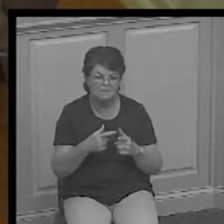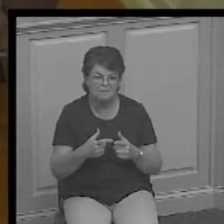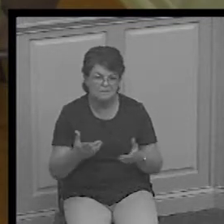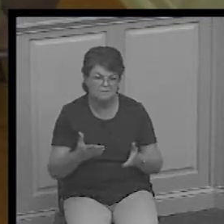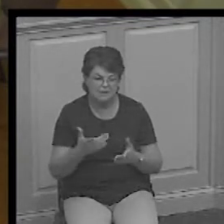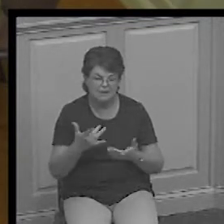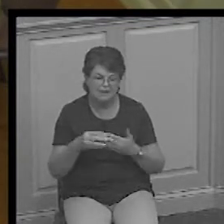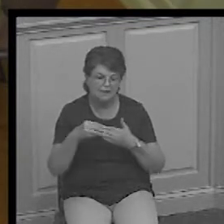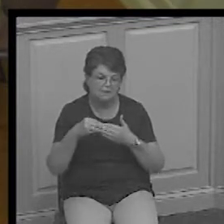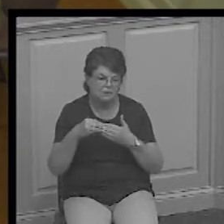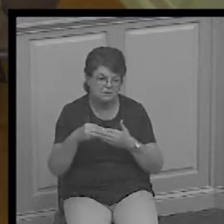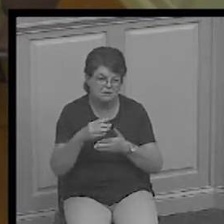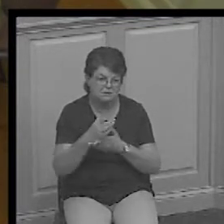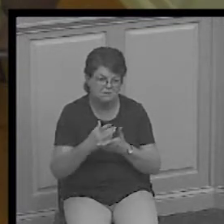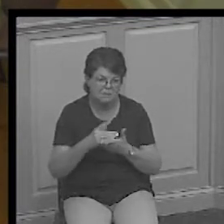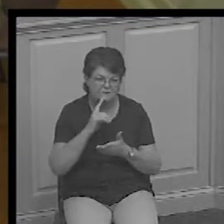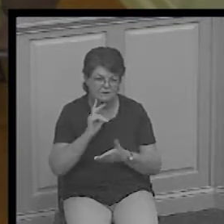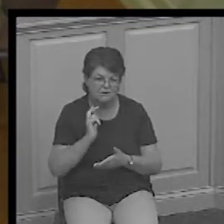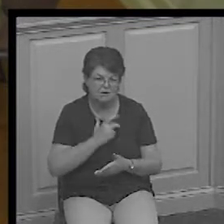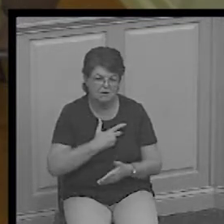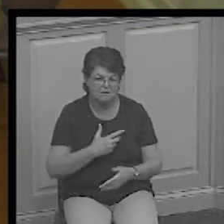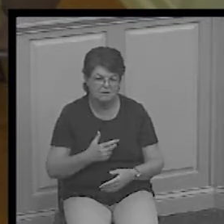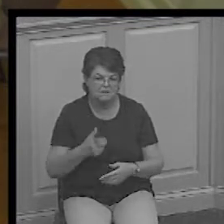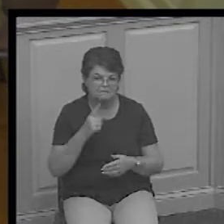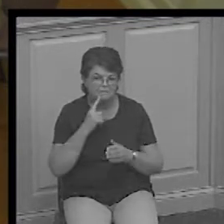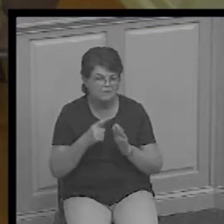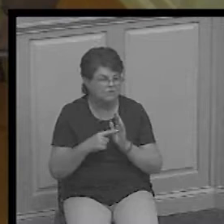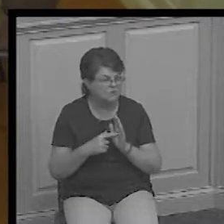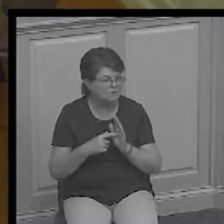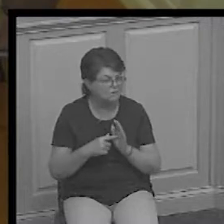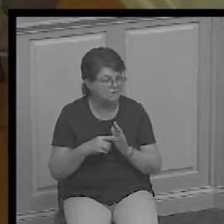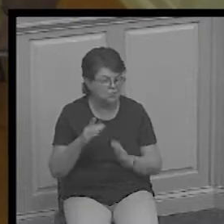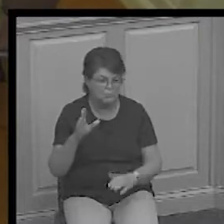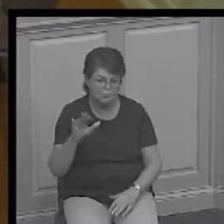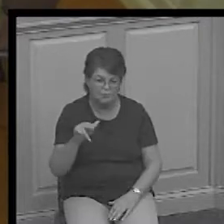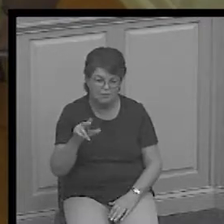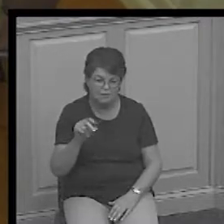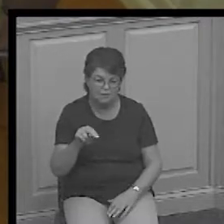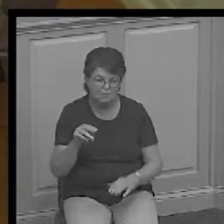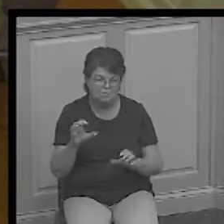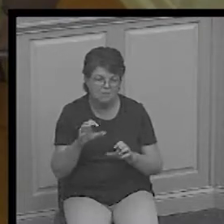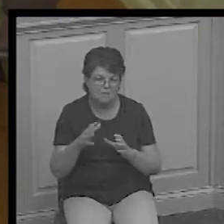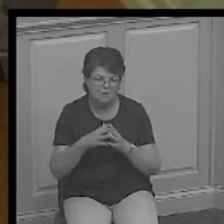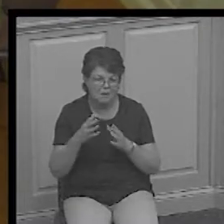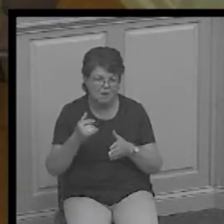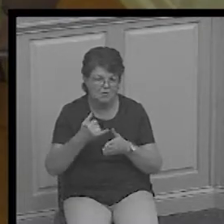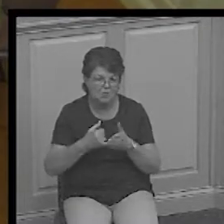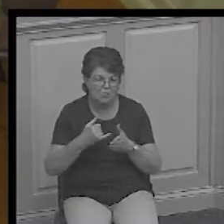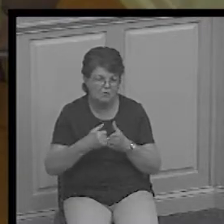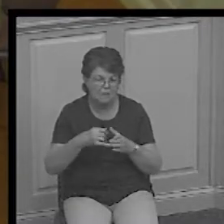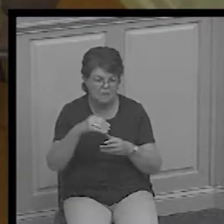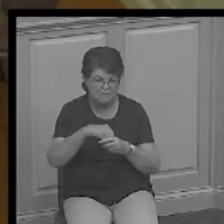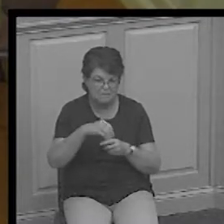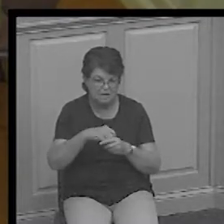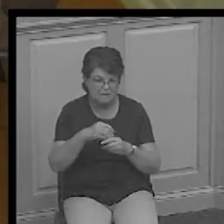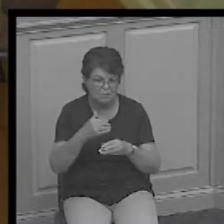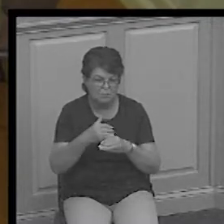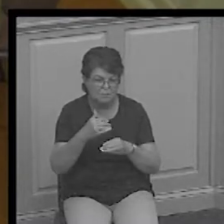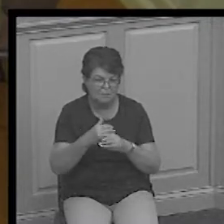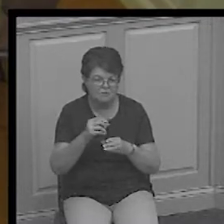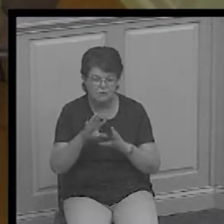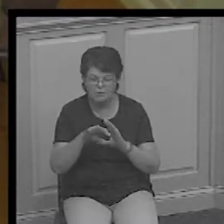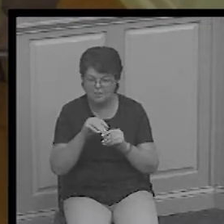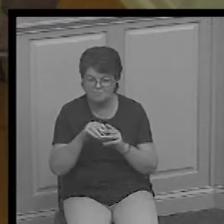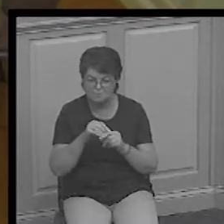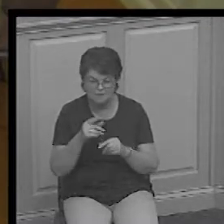it loosens up some of it for us, but. For instance, Brandon has done a lot of artwork. Yeah. Inside windows around town, or outside windows, or